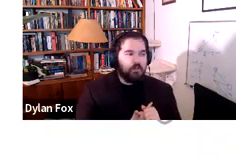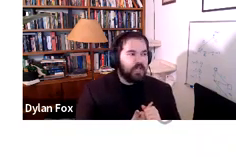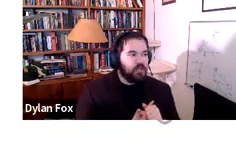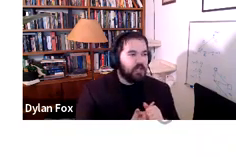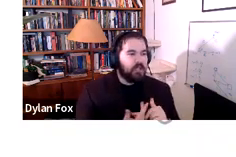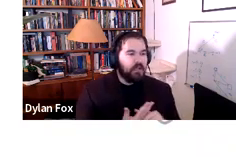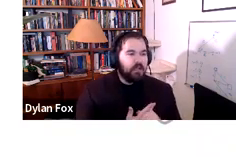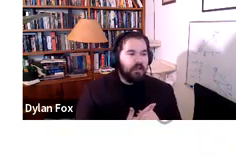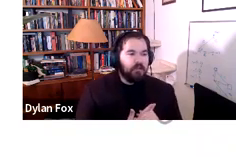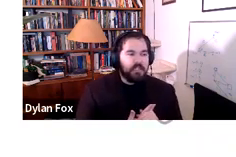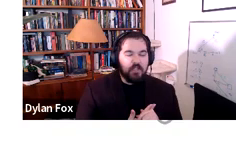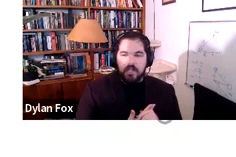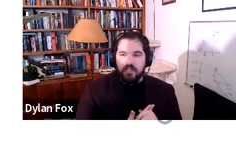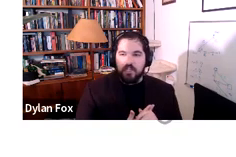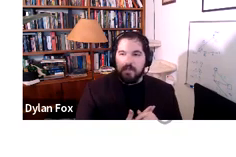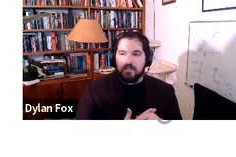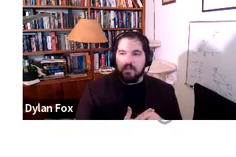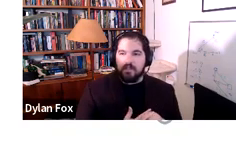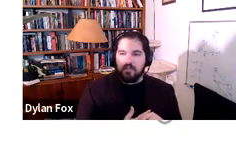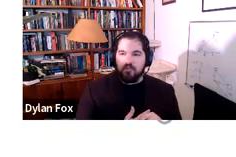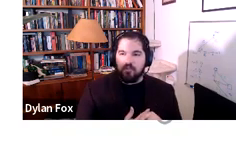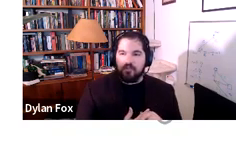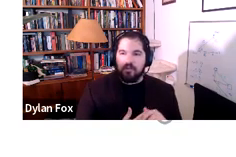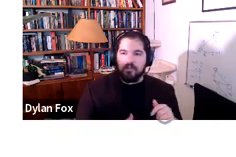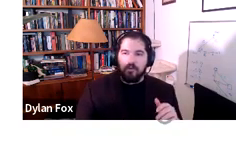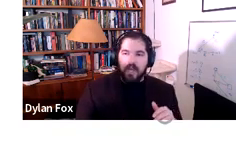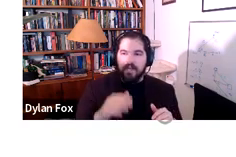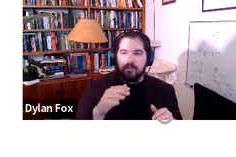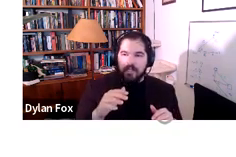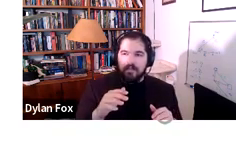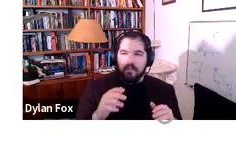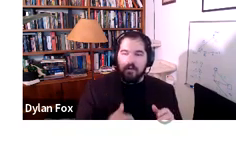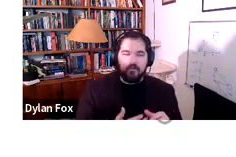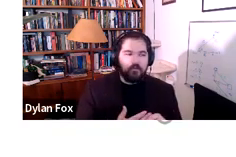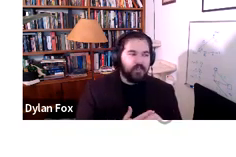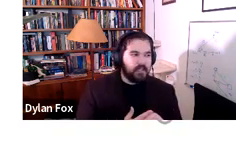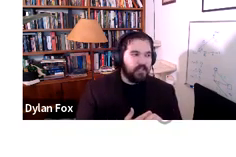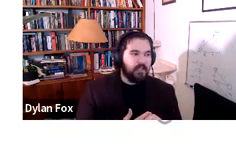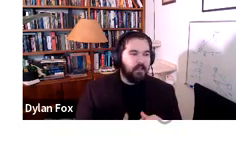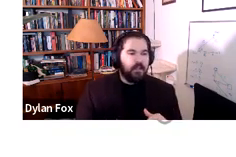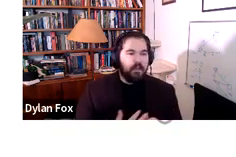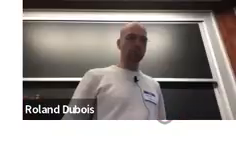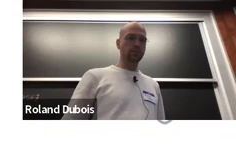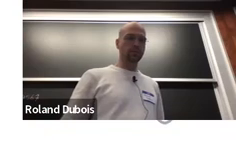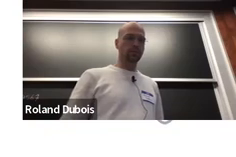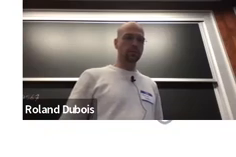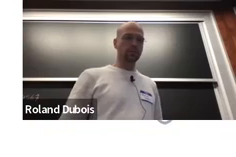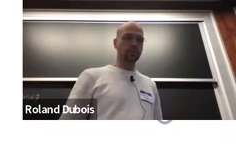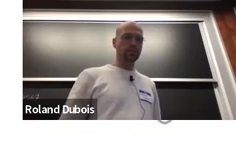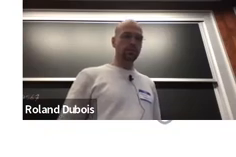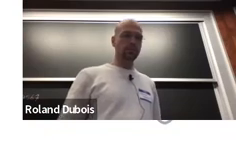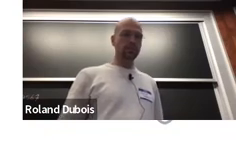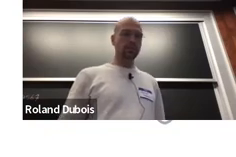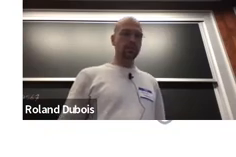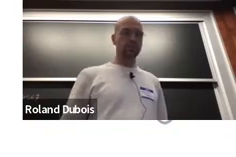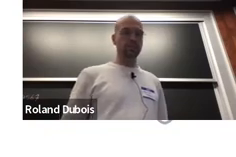motion and rotation, position adjustment so that the controls are, higher than they are physically, and things like tracking